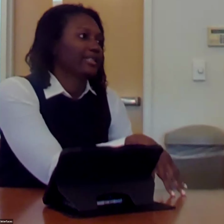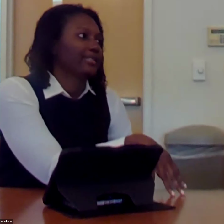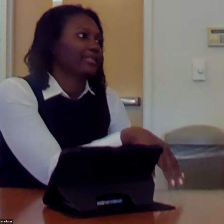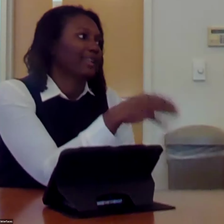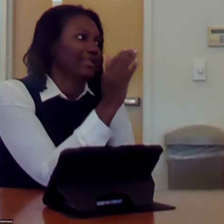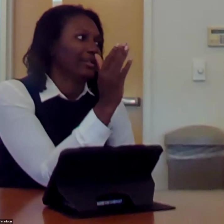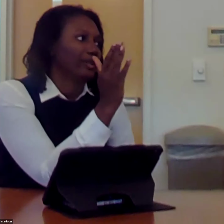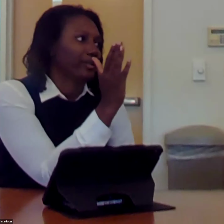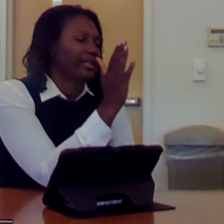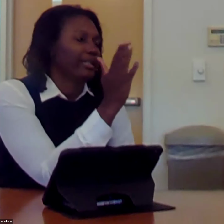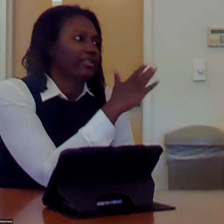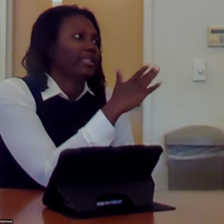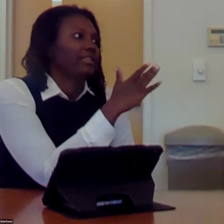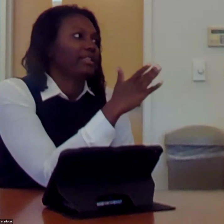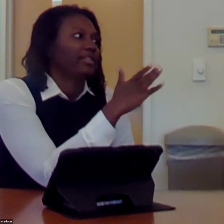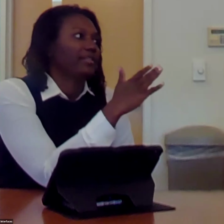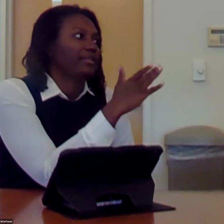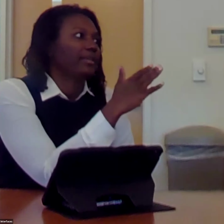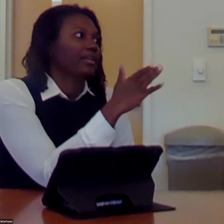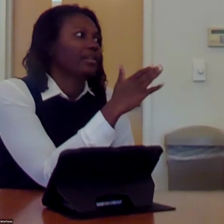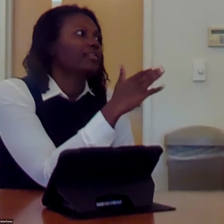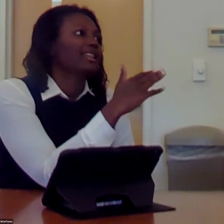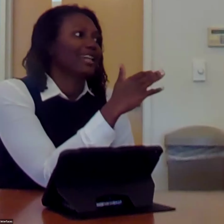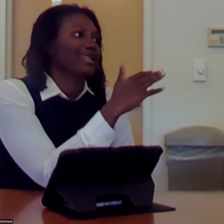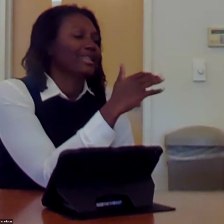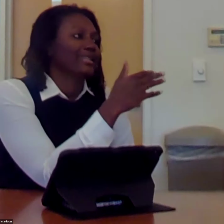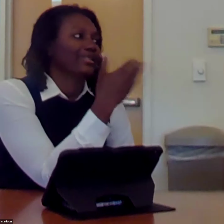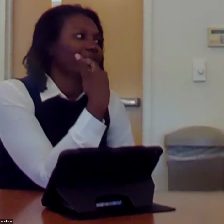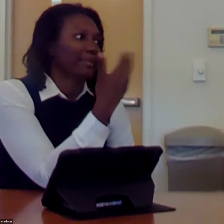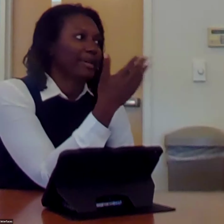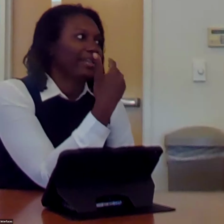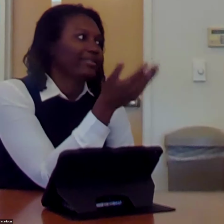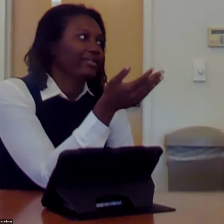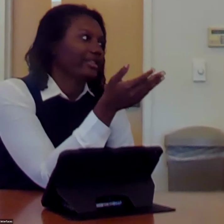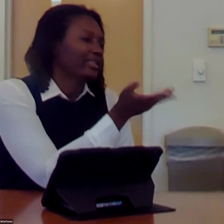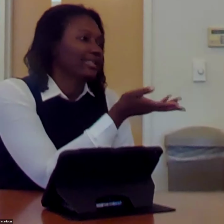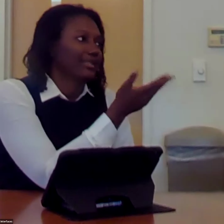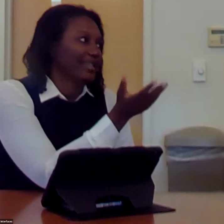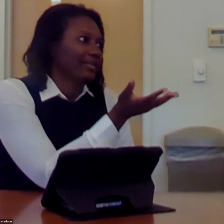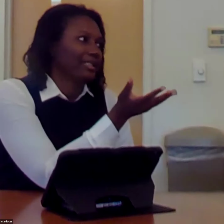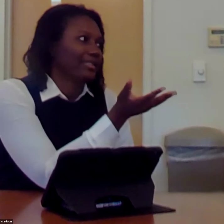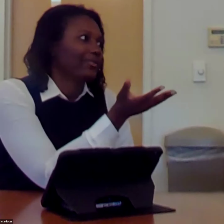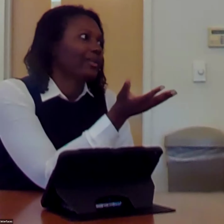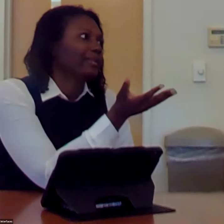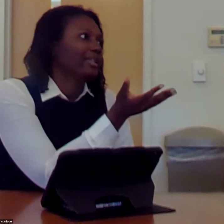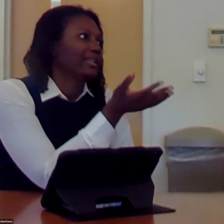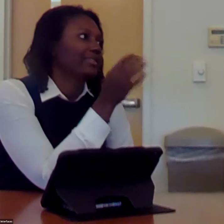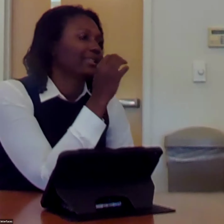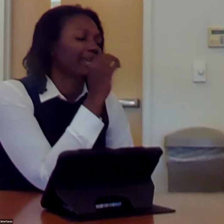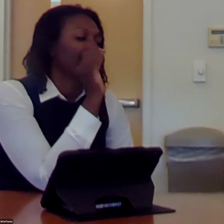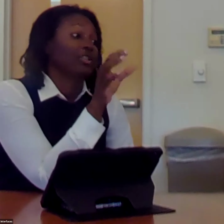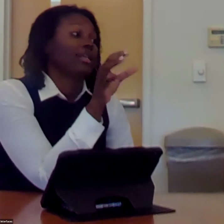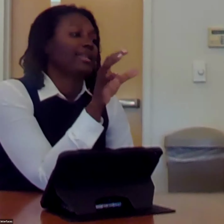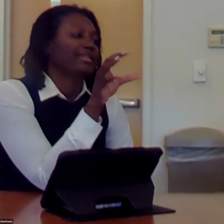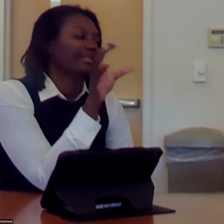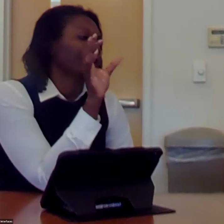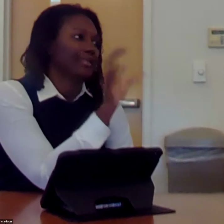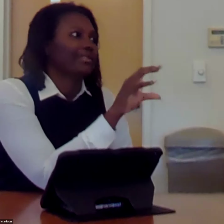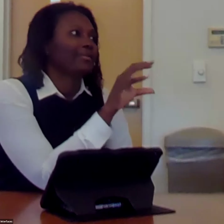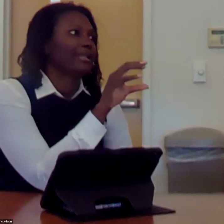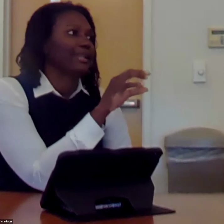and here are the reasons, and then they can like work with that and share. And that's with what them. they're working with. Yeah, exactly, so it's like a back and forth, and doesn't even have to be just like one meeting, and you're like, I